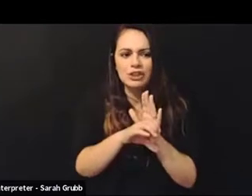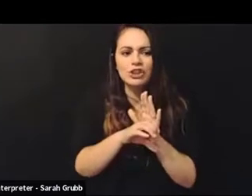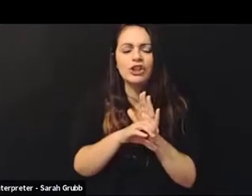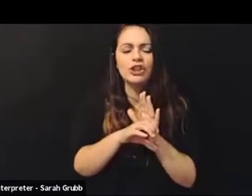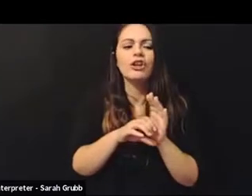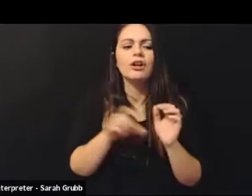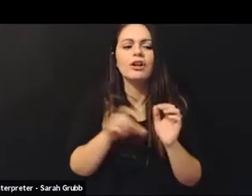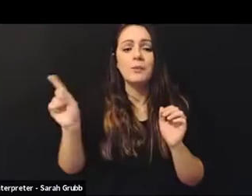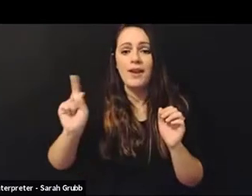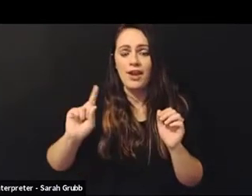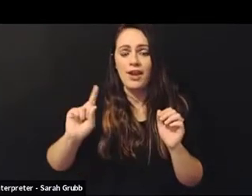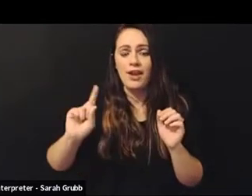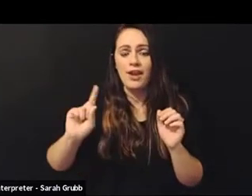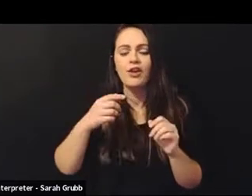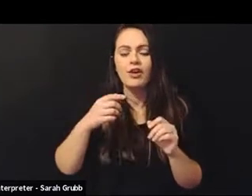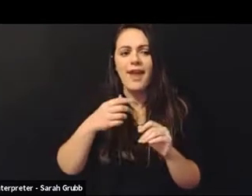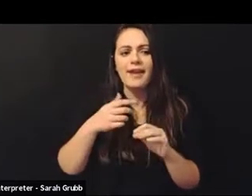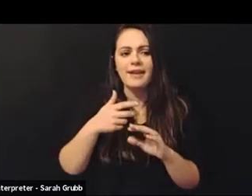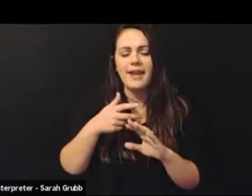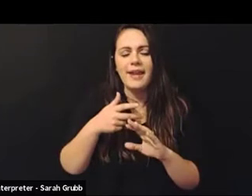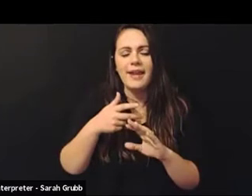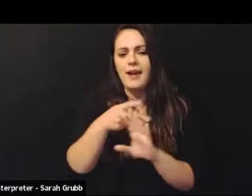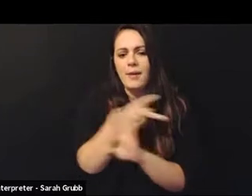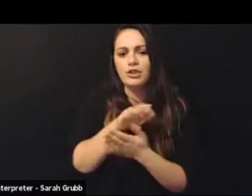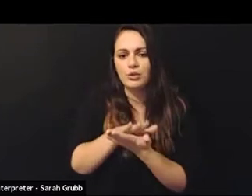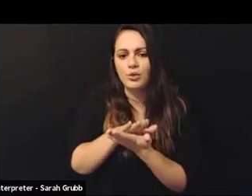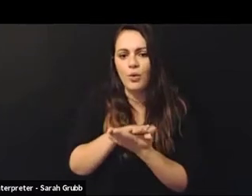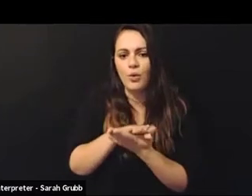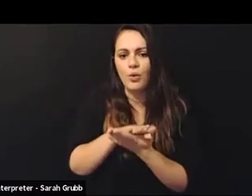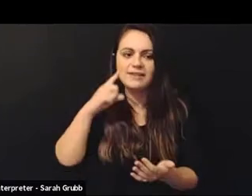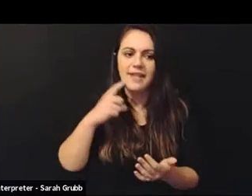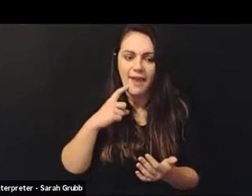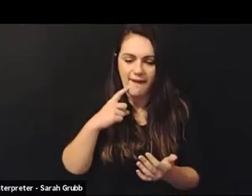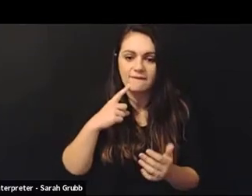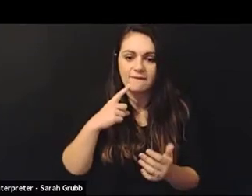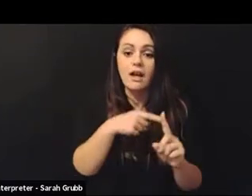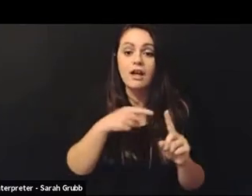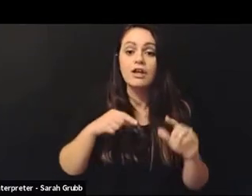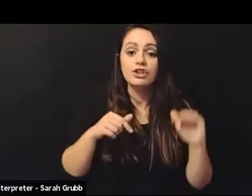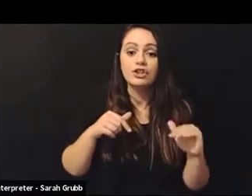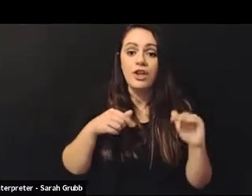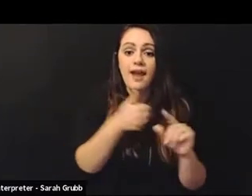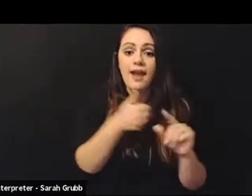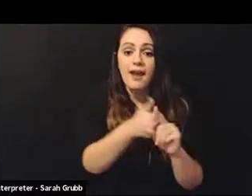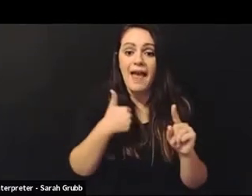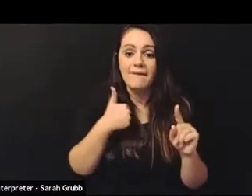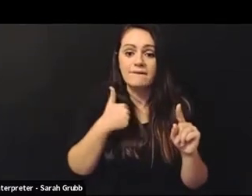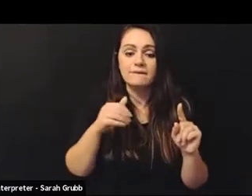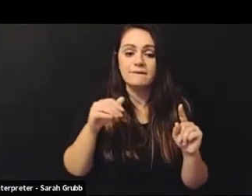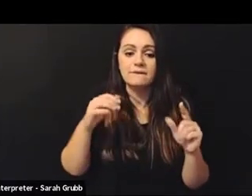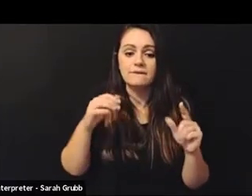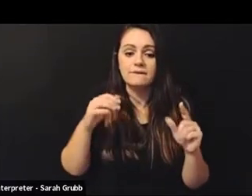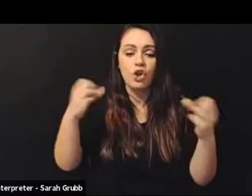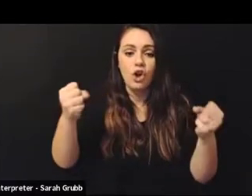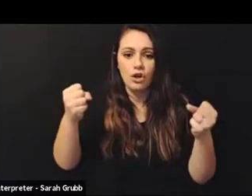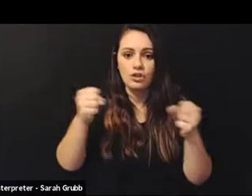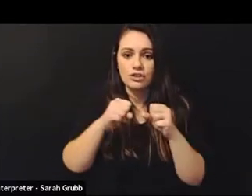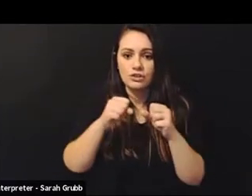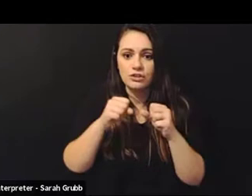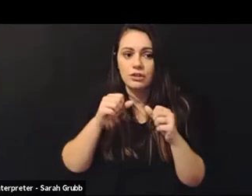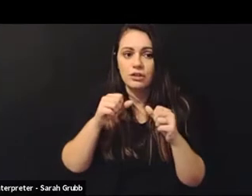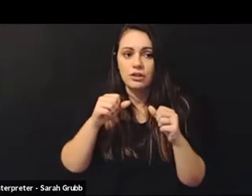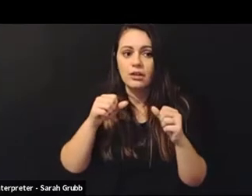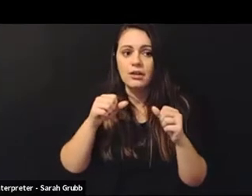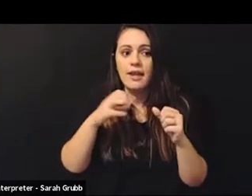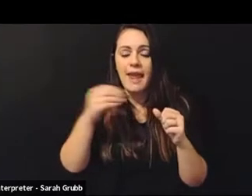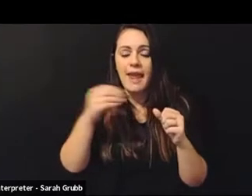for the deaf. And this child had charge syndrome, and they had different, outside of different rooms that she used at the preschool,